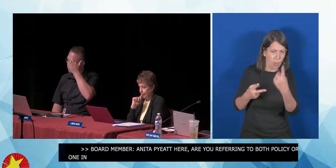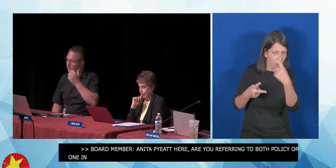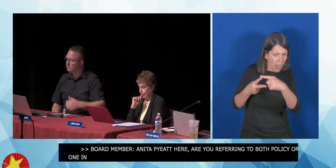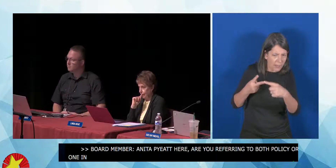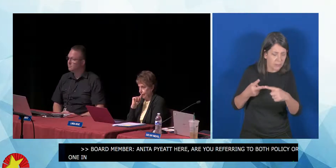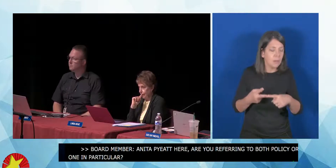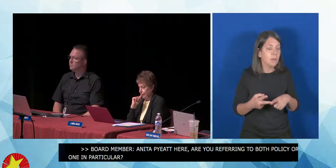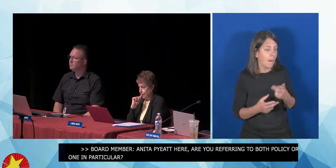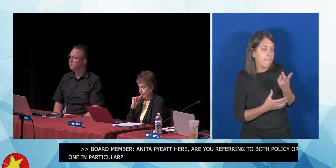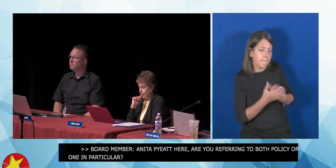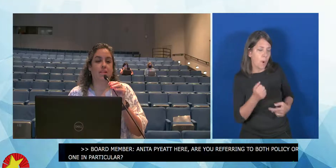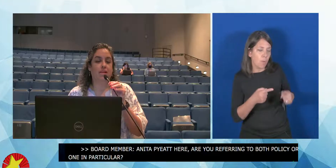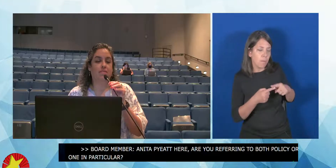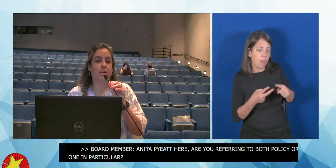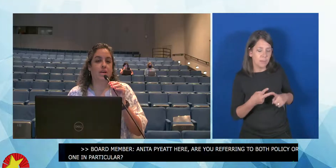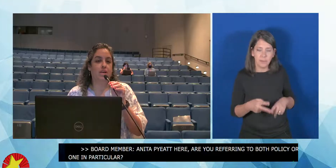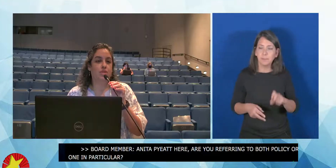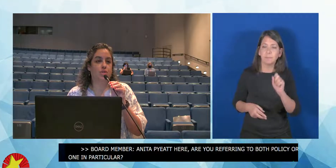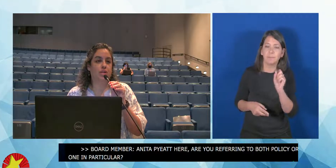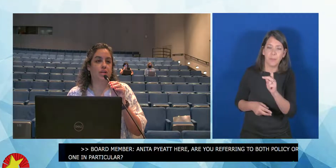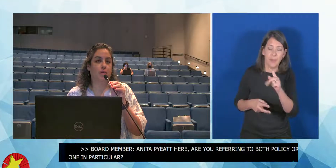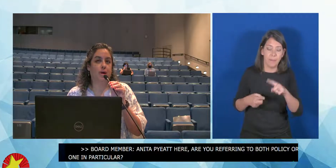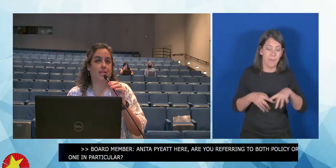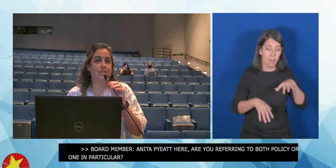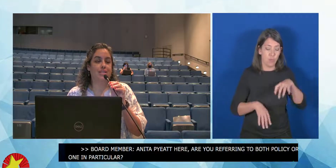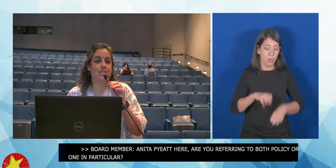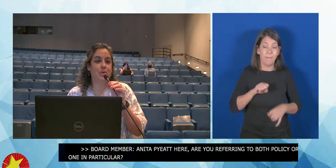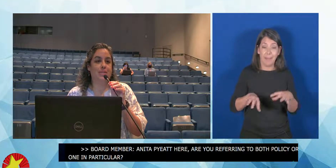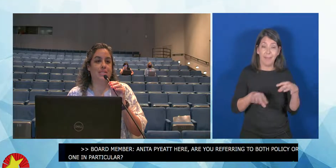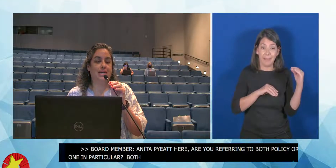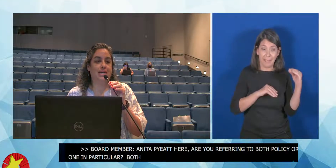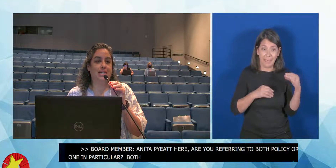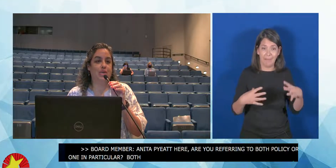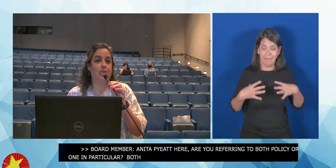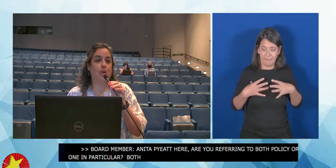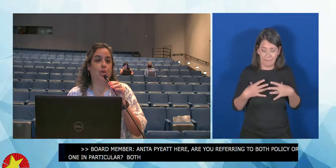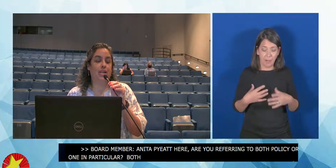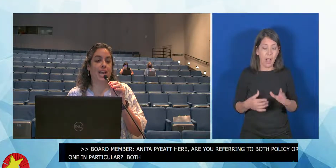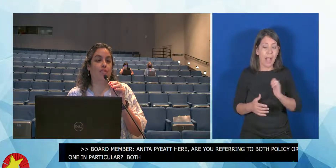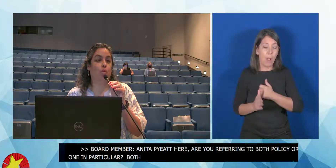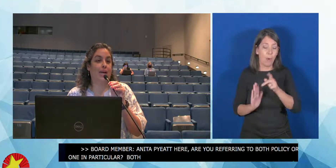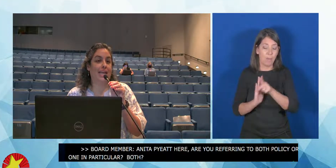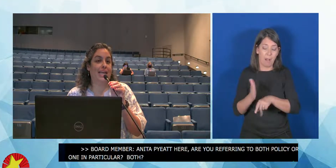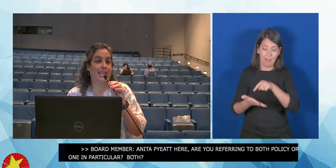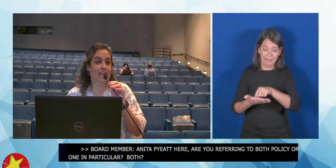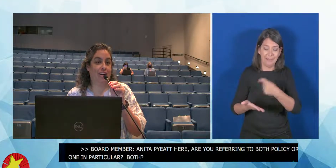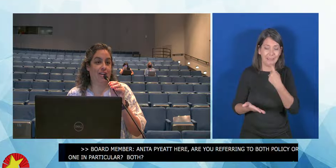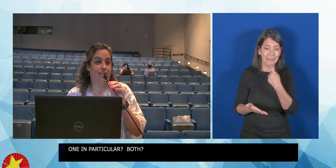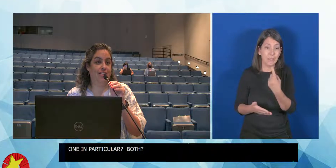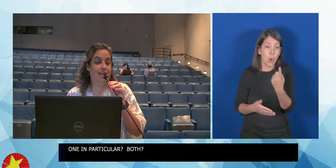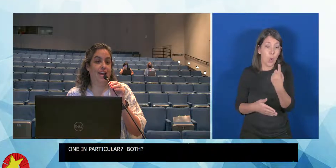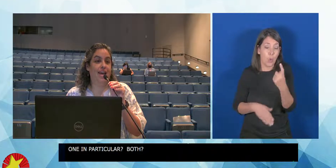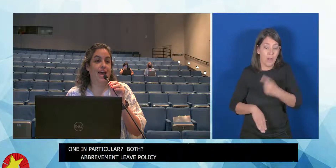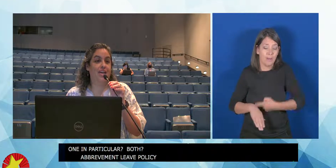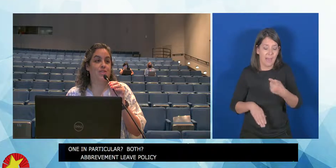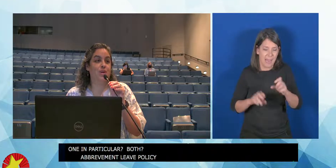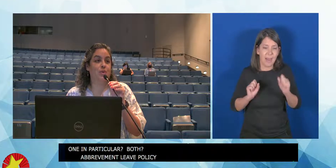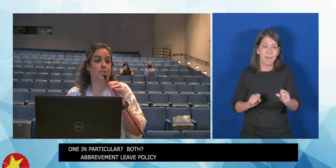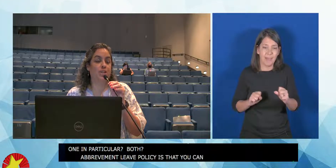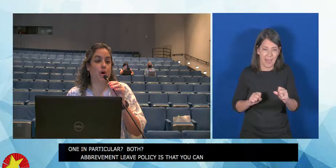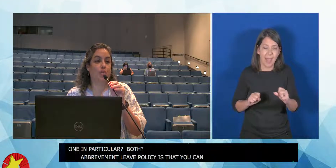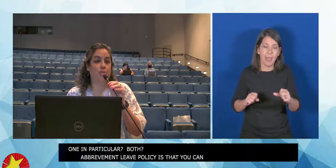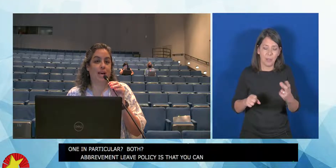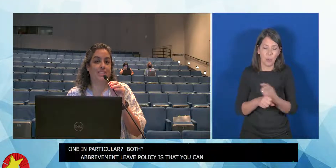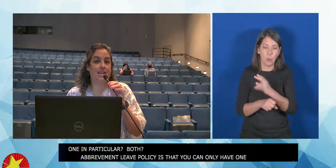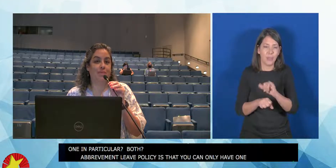Okay, so for the bereavement leave, historically our policy has always stated that you could only have one a year. And so